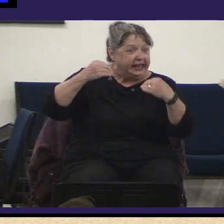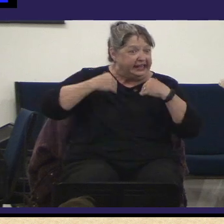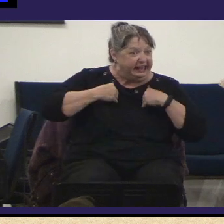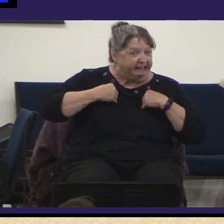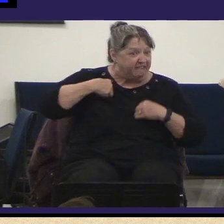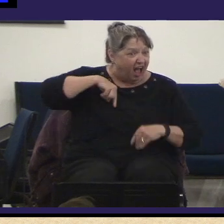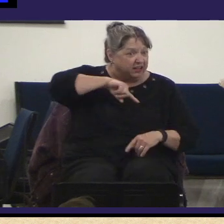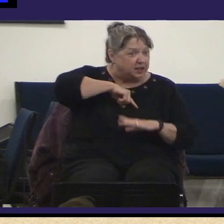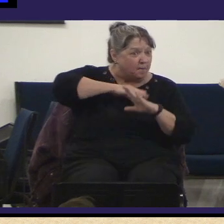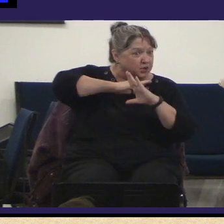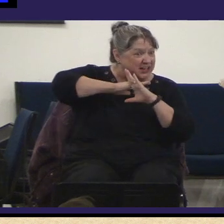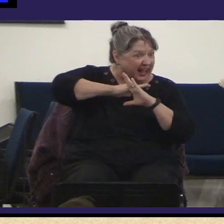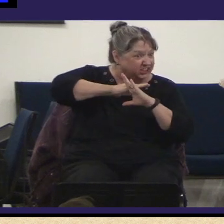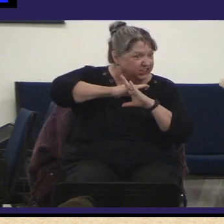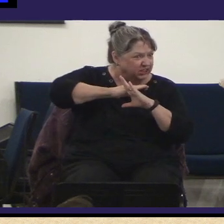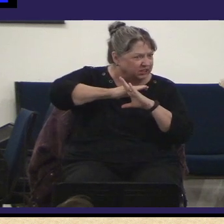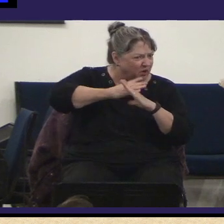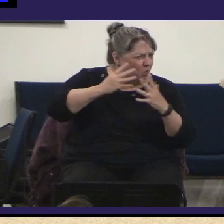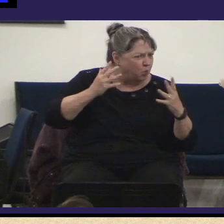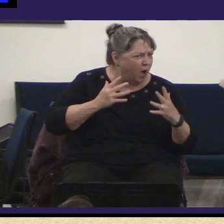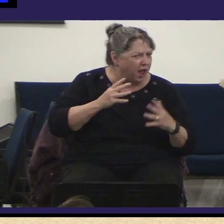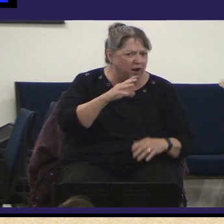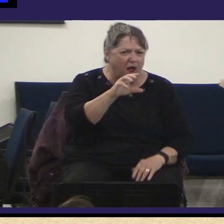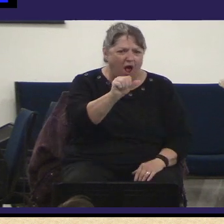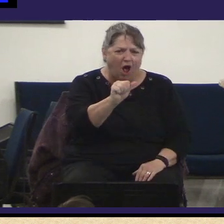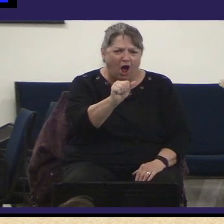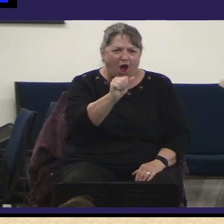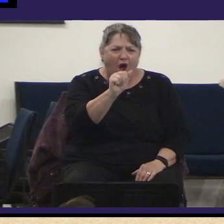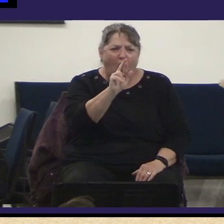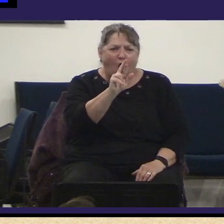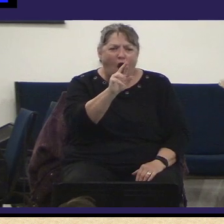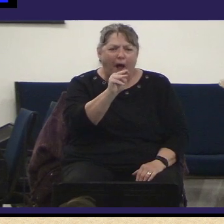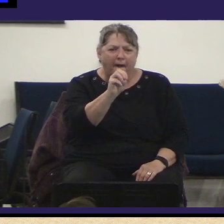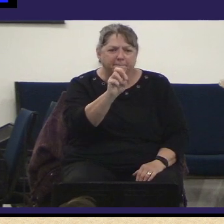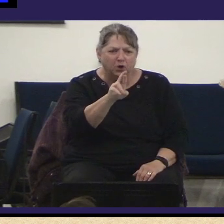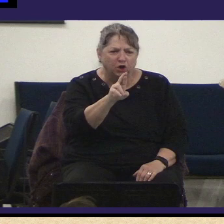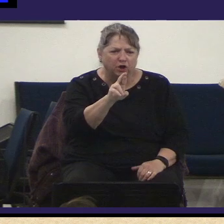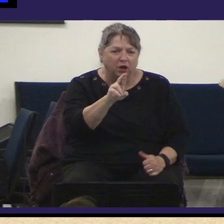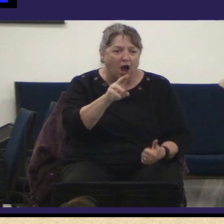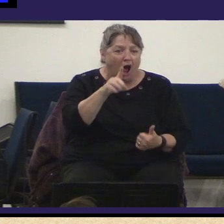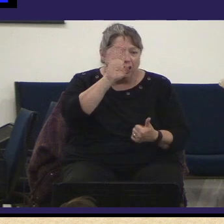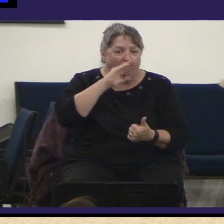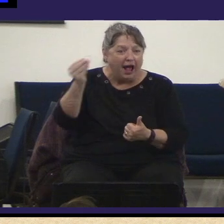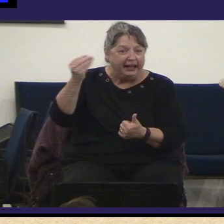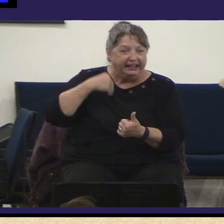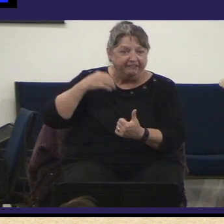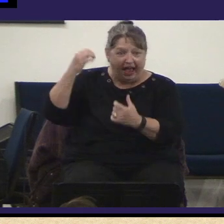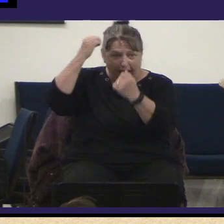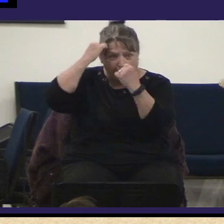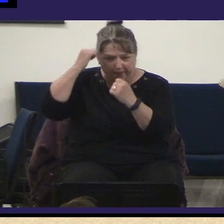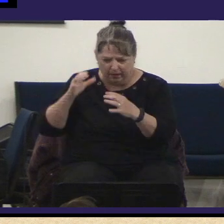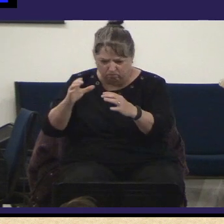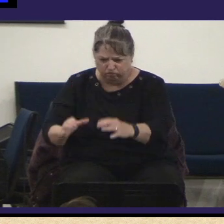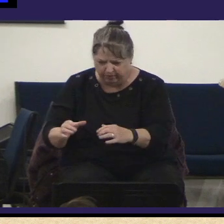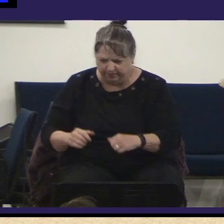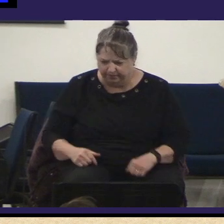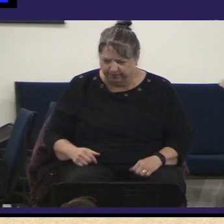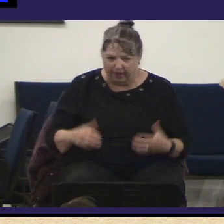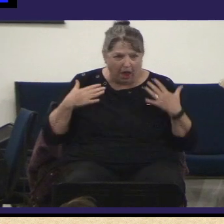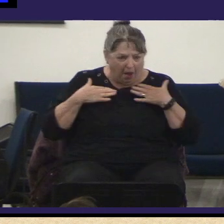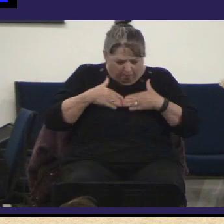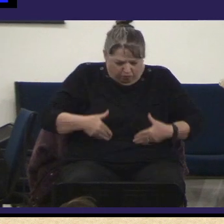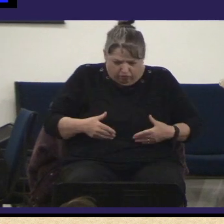armor, but he doesn't put it on for us. At least a portion of that. We'll talk about that in